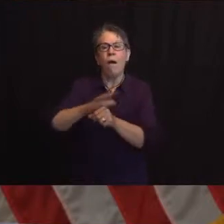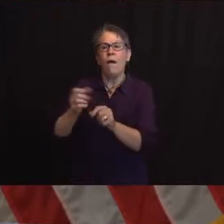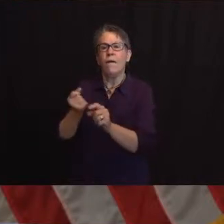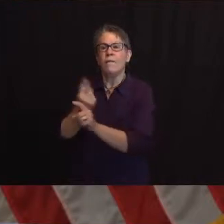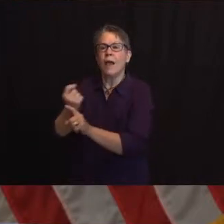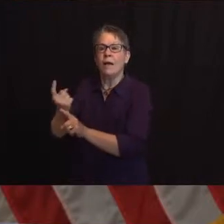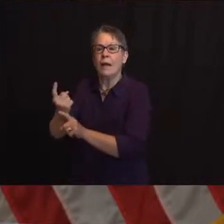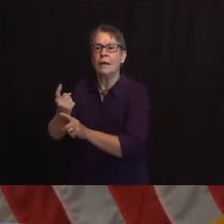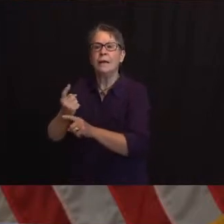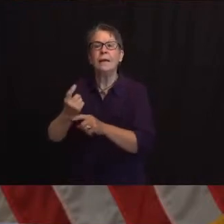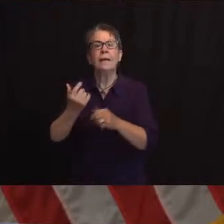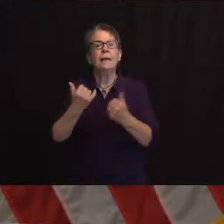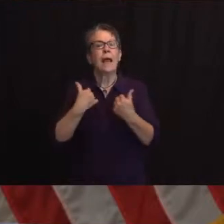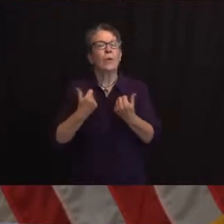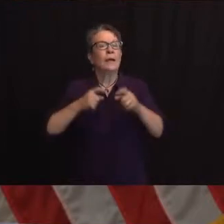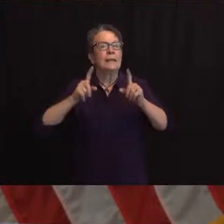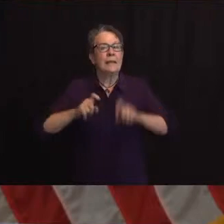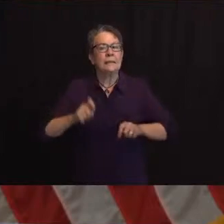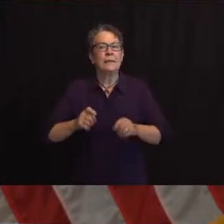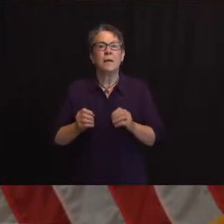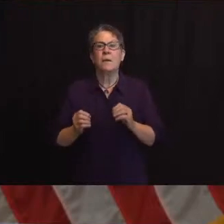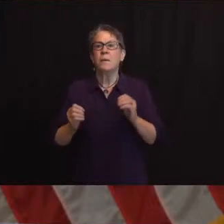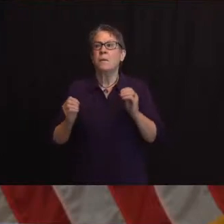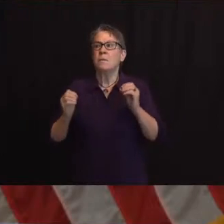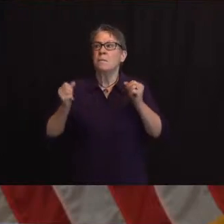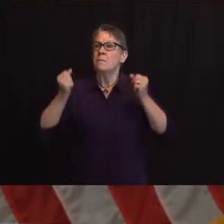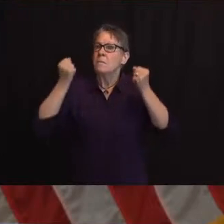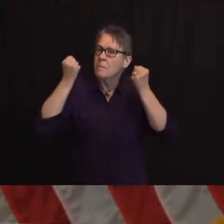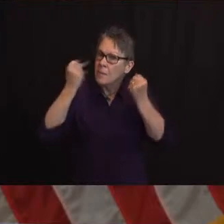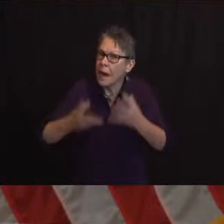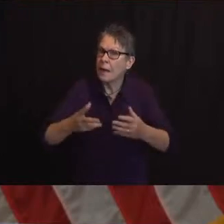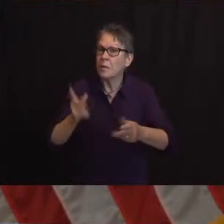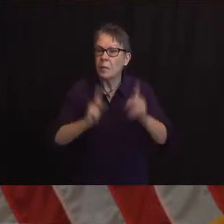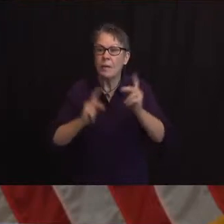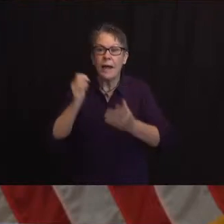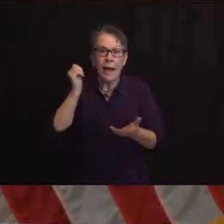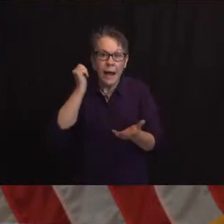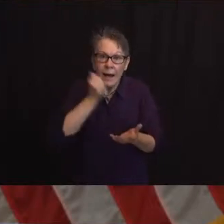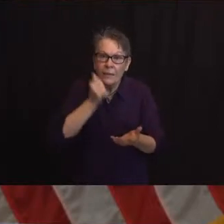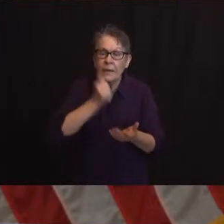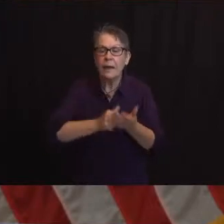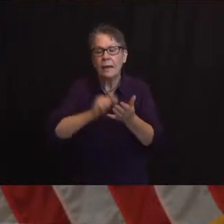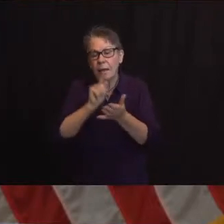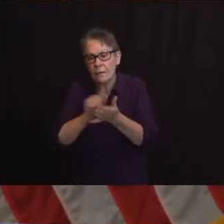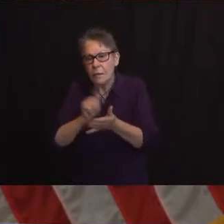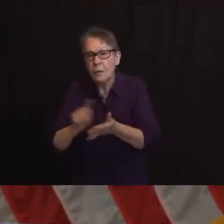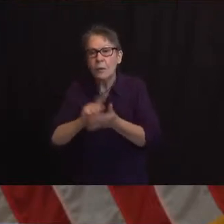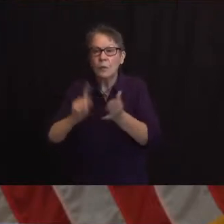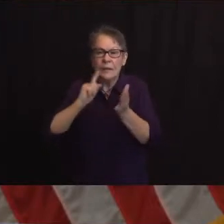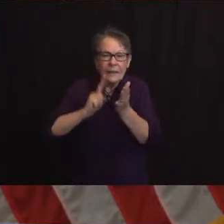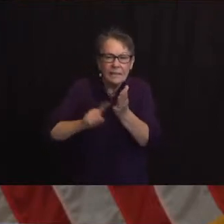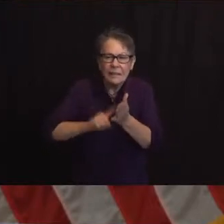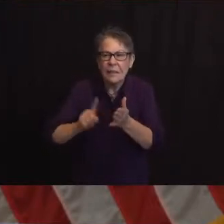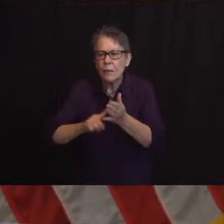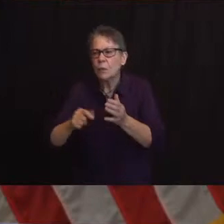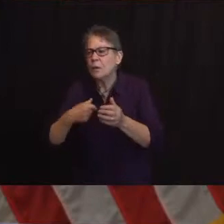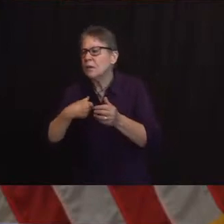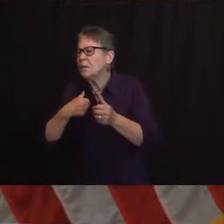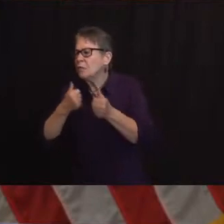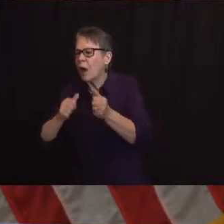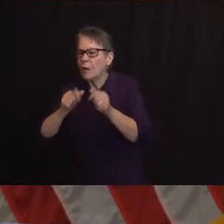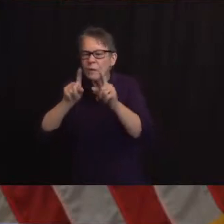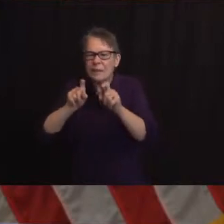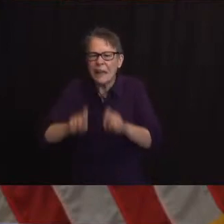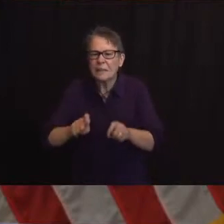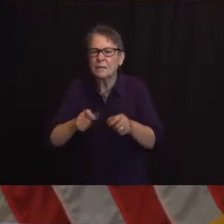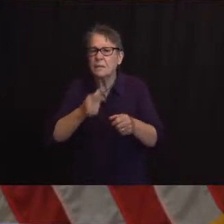like hundreds of specimens every single week, because the intent is that we want to be able to detect